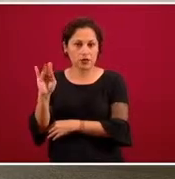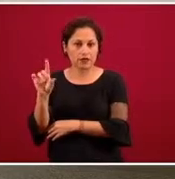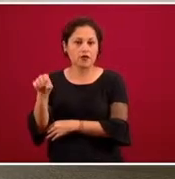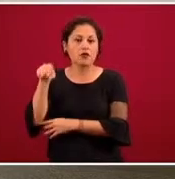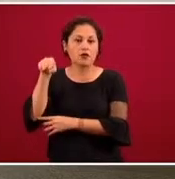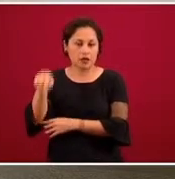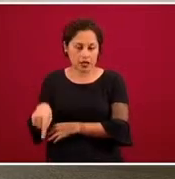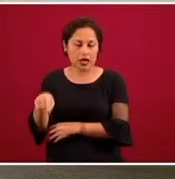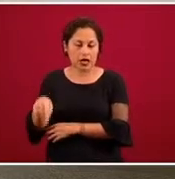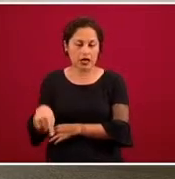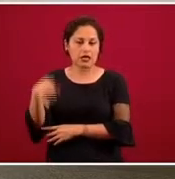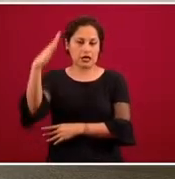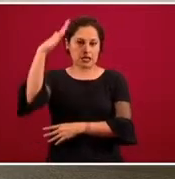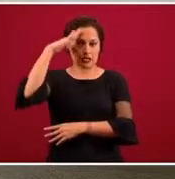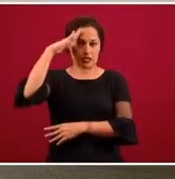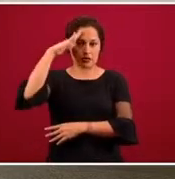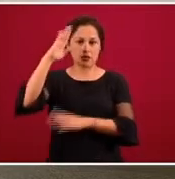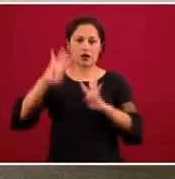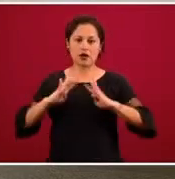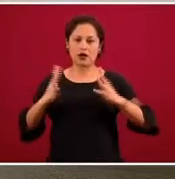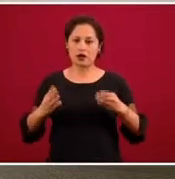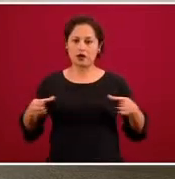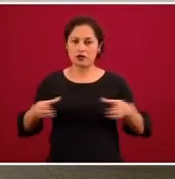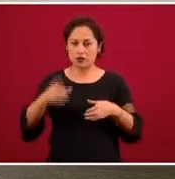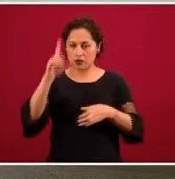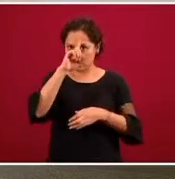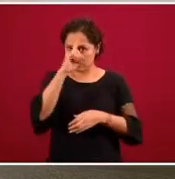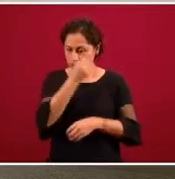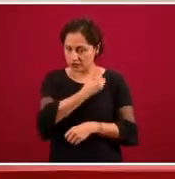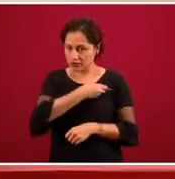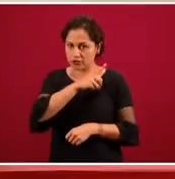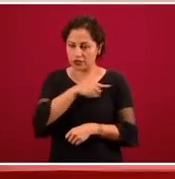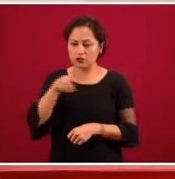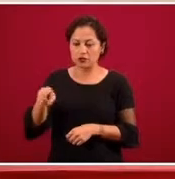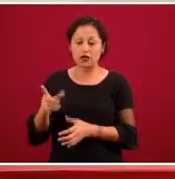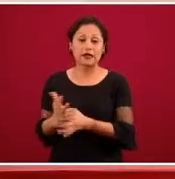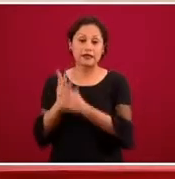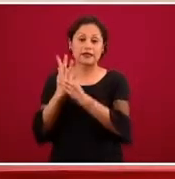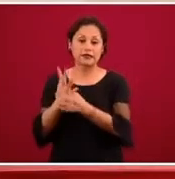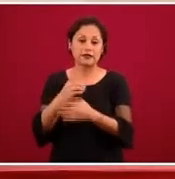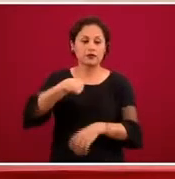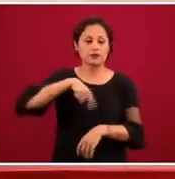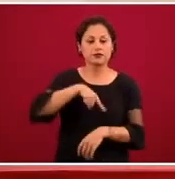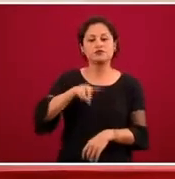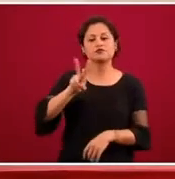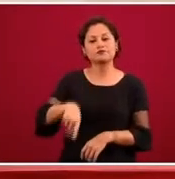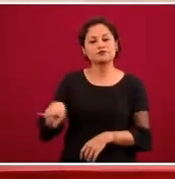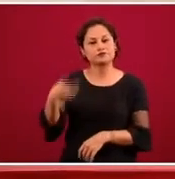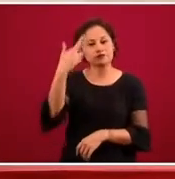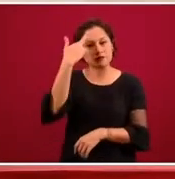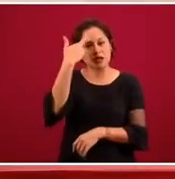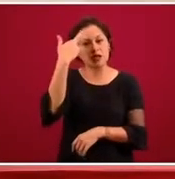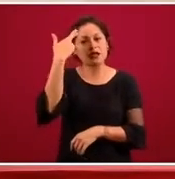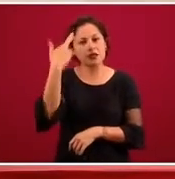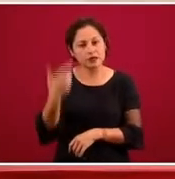reducement of these measures of safe distance, and we were all in agreement